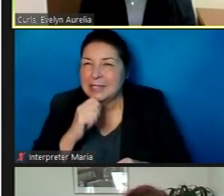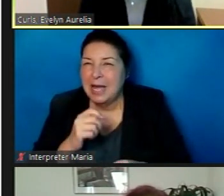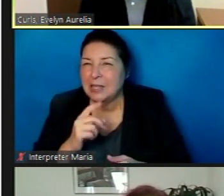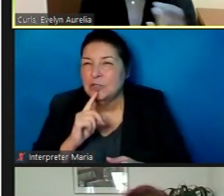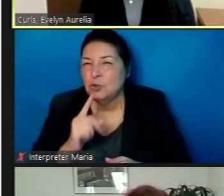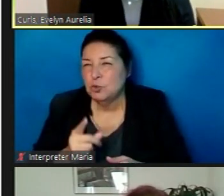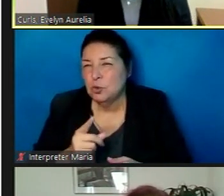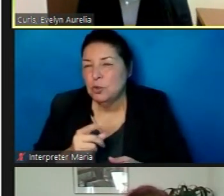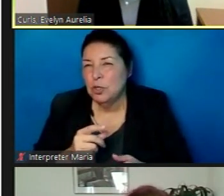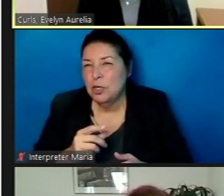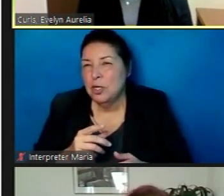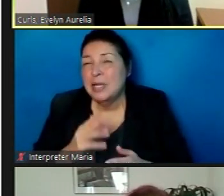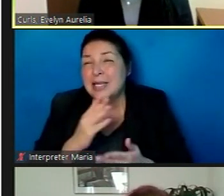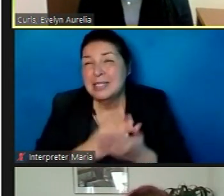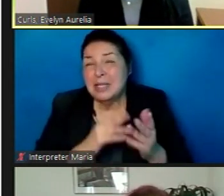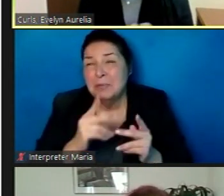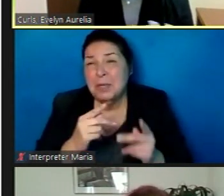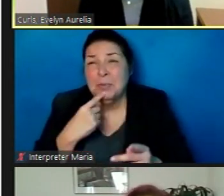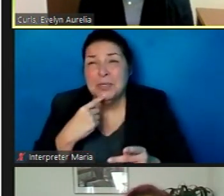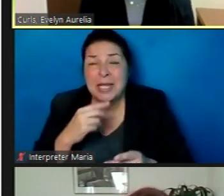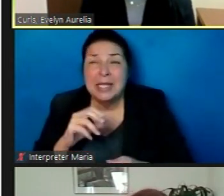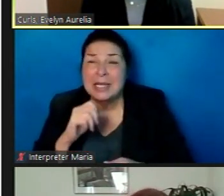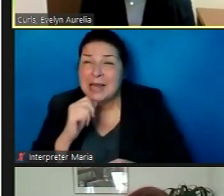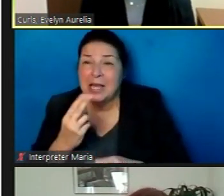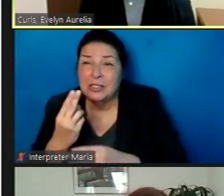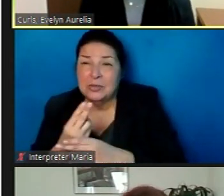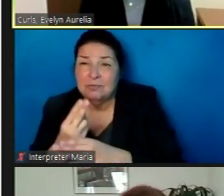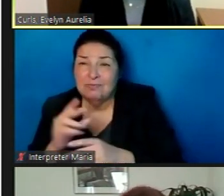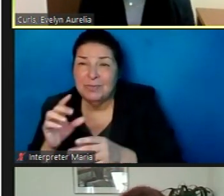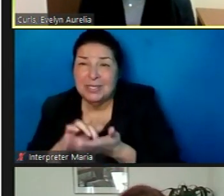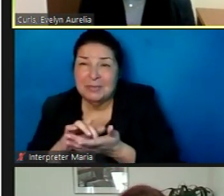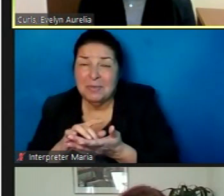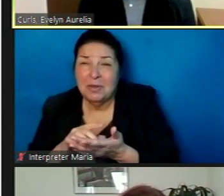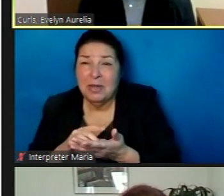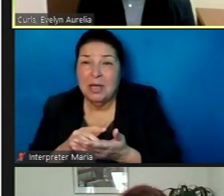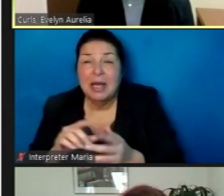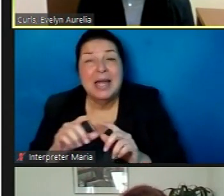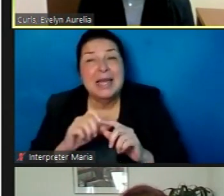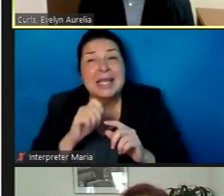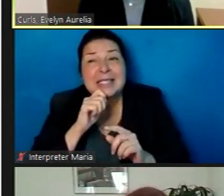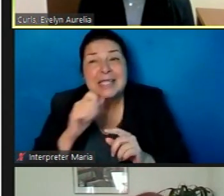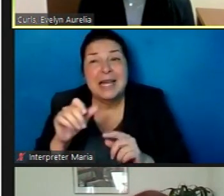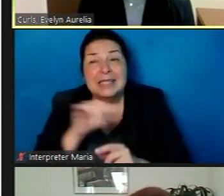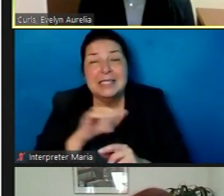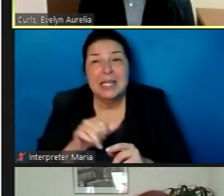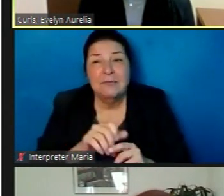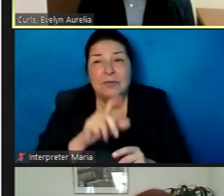people will tell you not to take ibuprofen before that. Not the same for Tylenol and not the same for Benadryl.